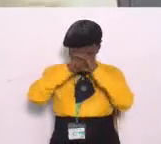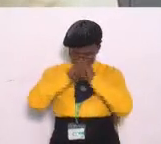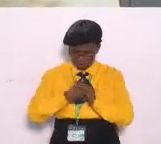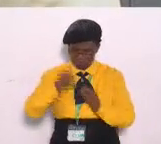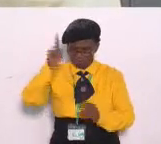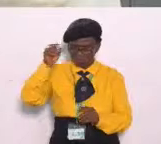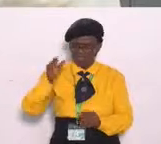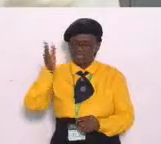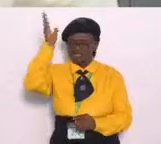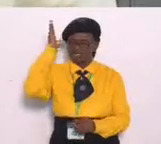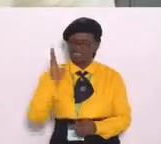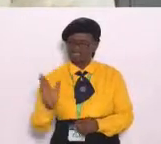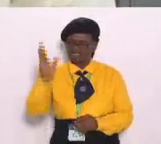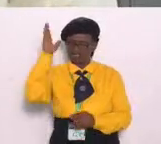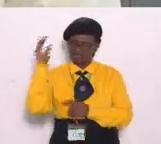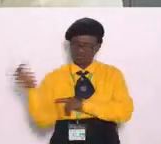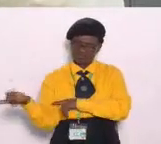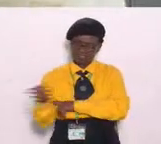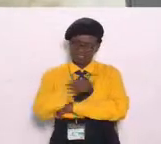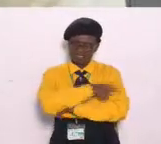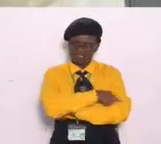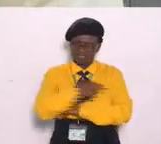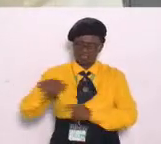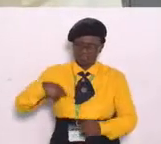Ancient of days, we worship you.